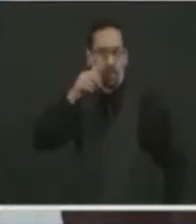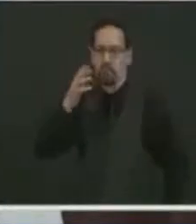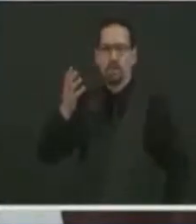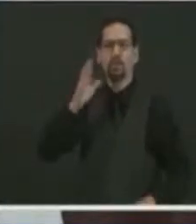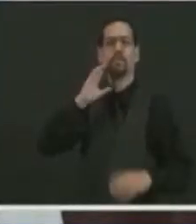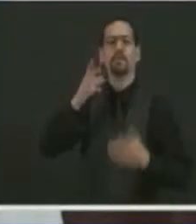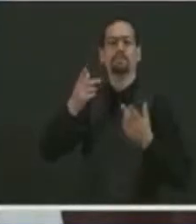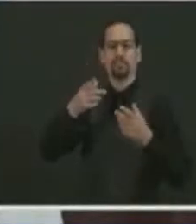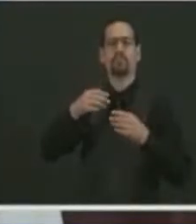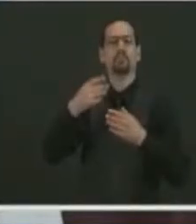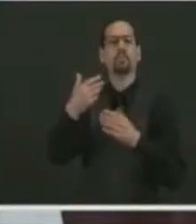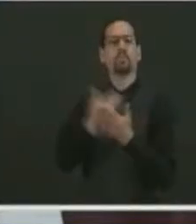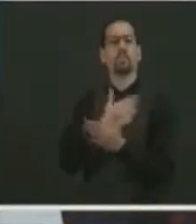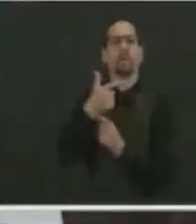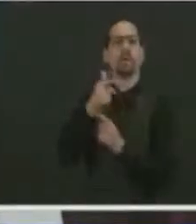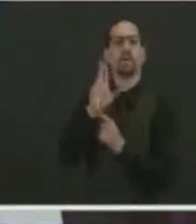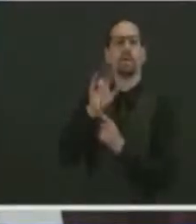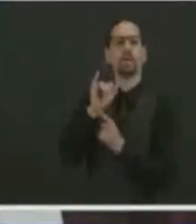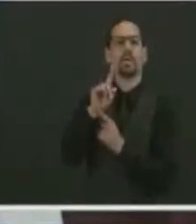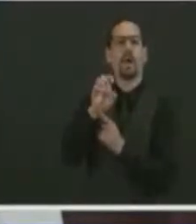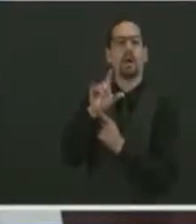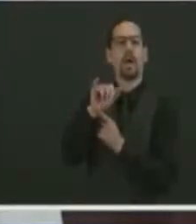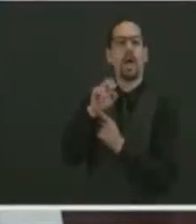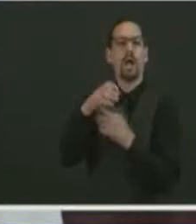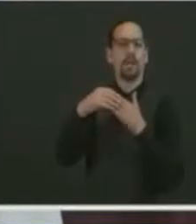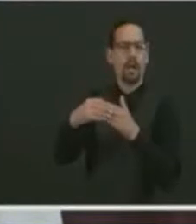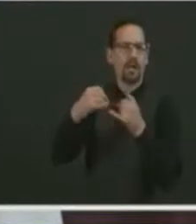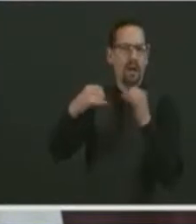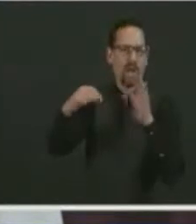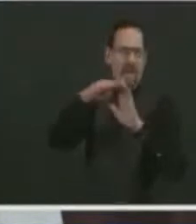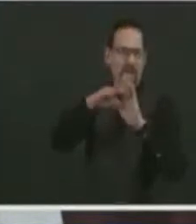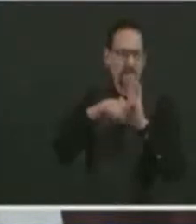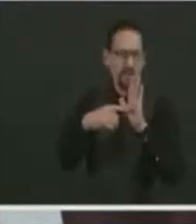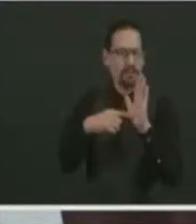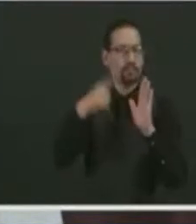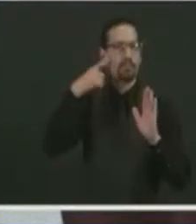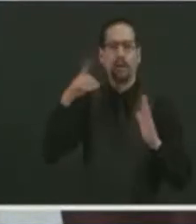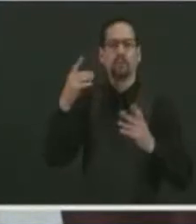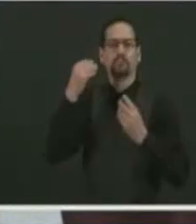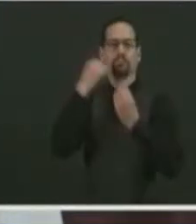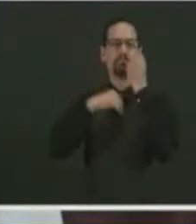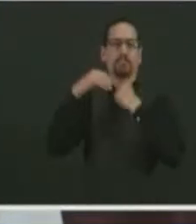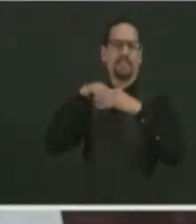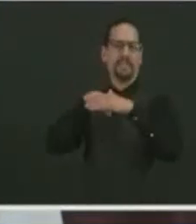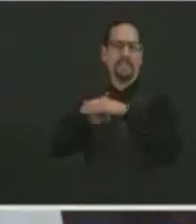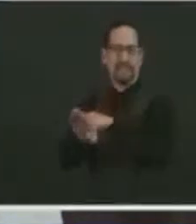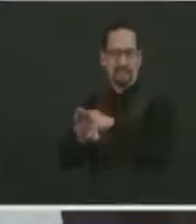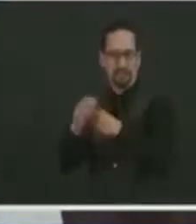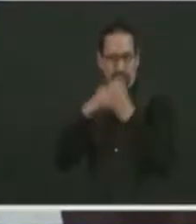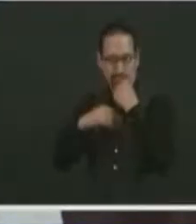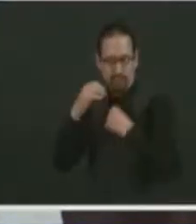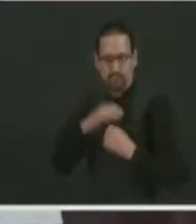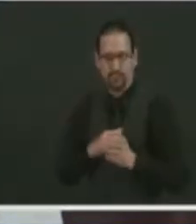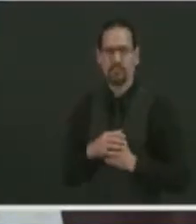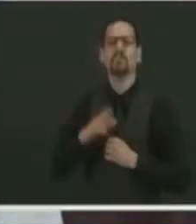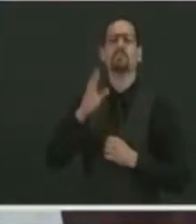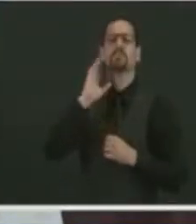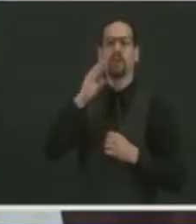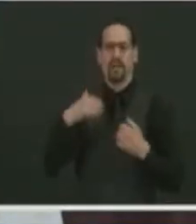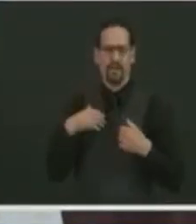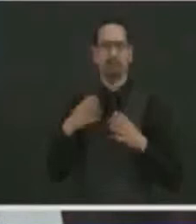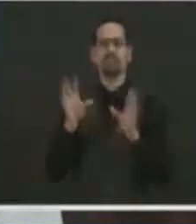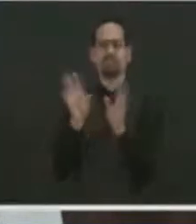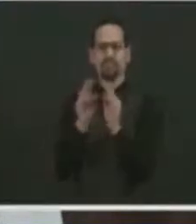This afternoon, there's a big meeting with the Rhode Island Hospitality Association. We have been seeking their input at every step